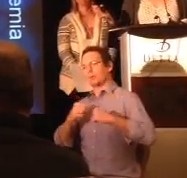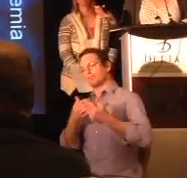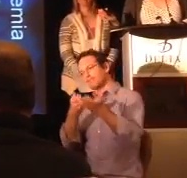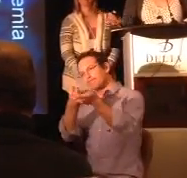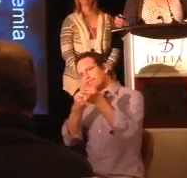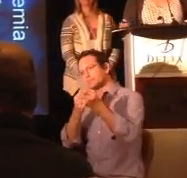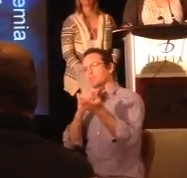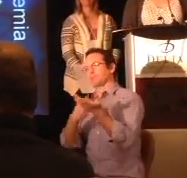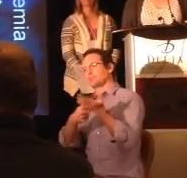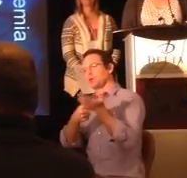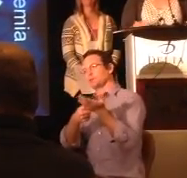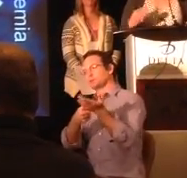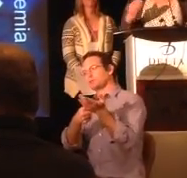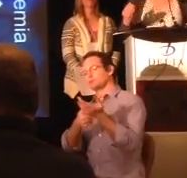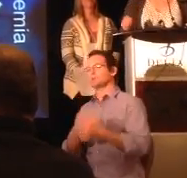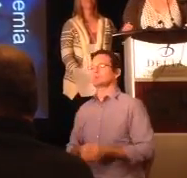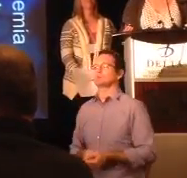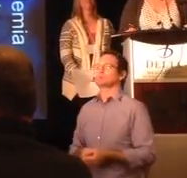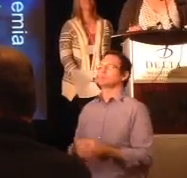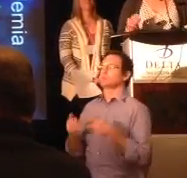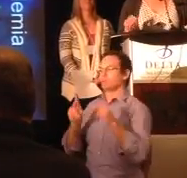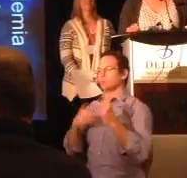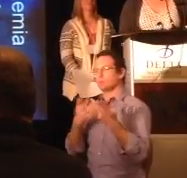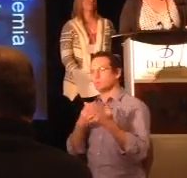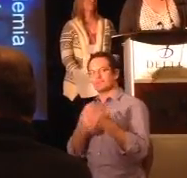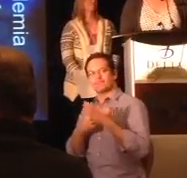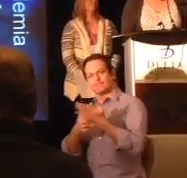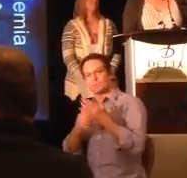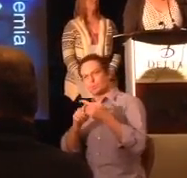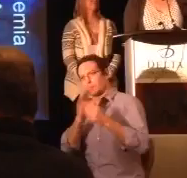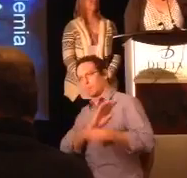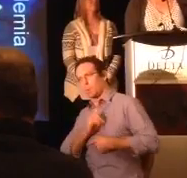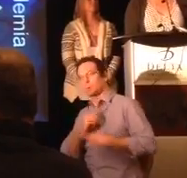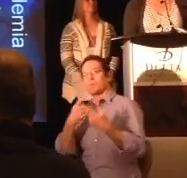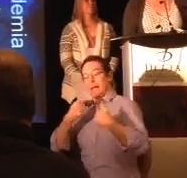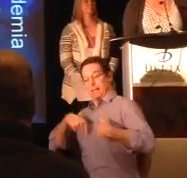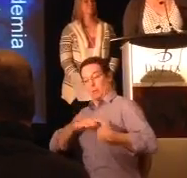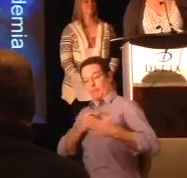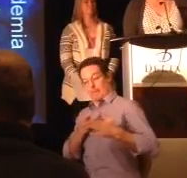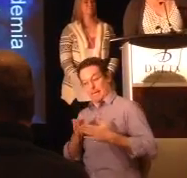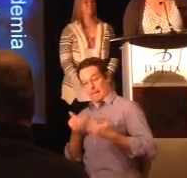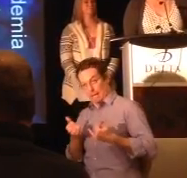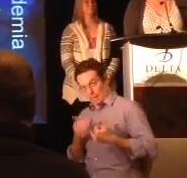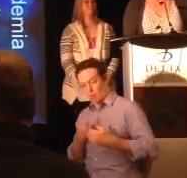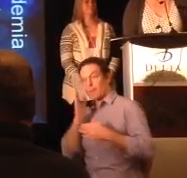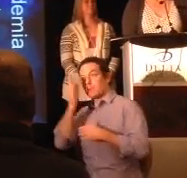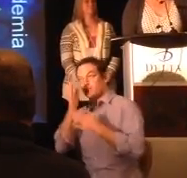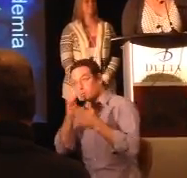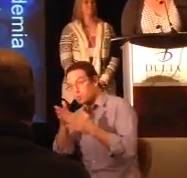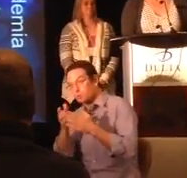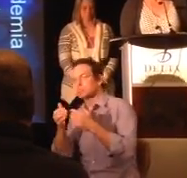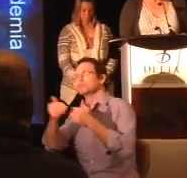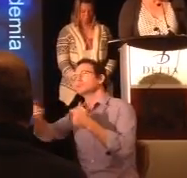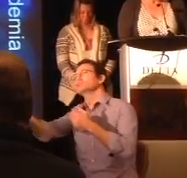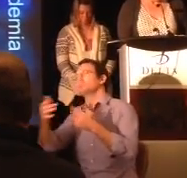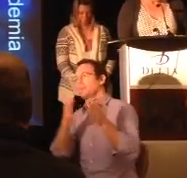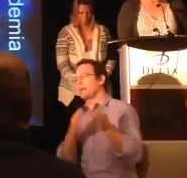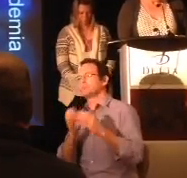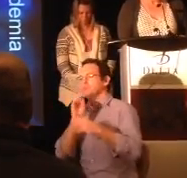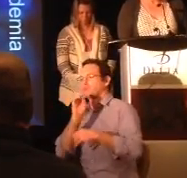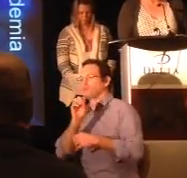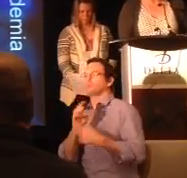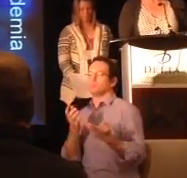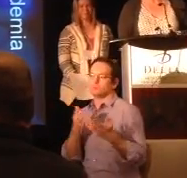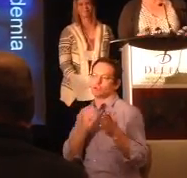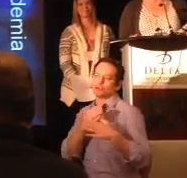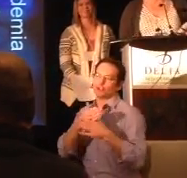this year was a great opportunity to discuss what we've done, what we plan to do, and where we're hoping to go next. So, what we're